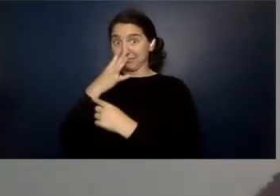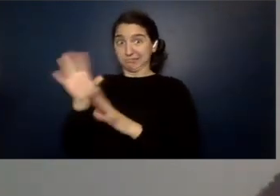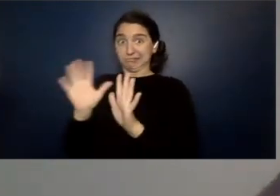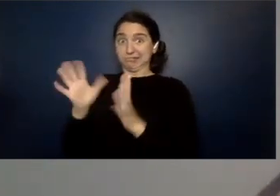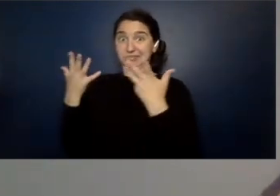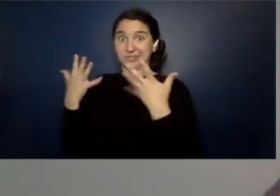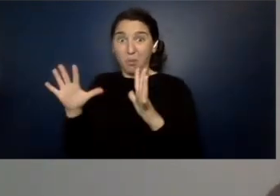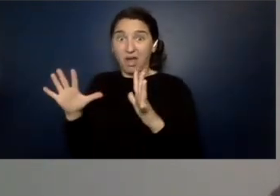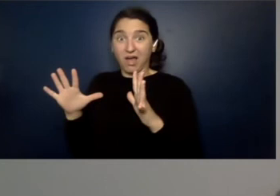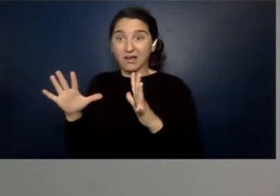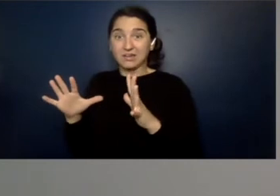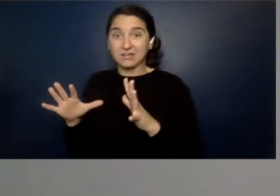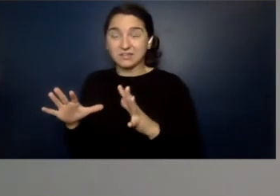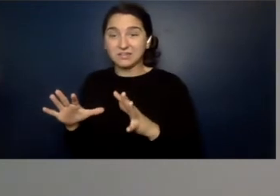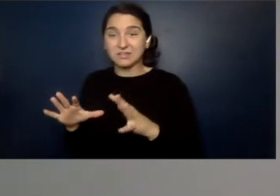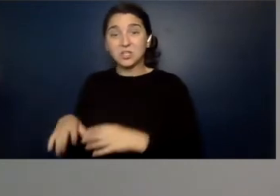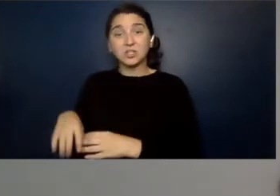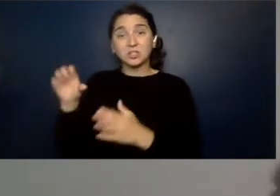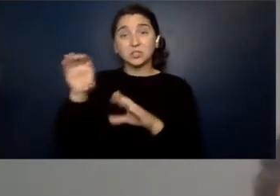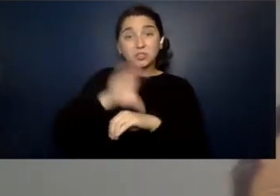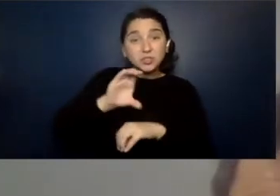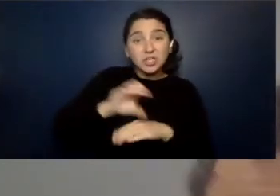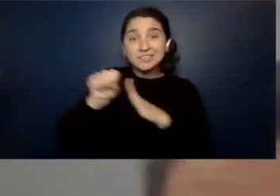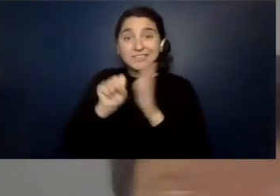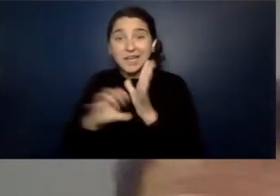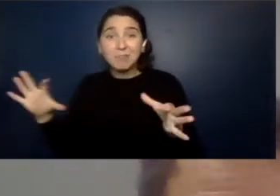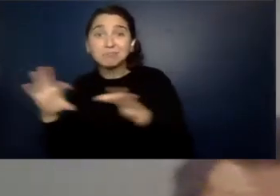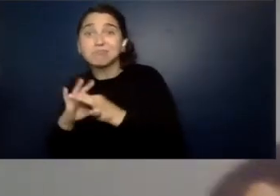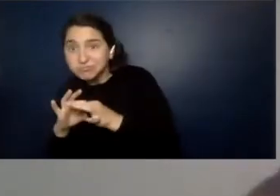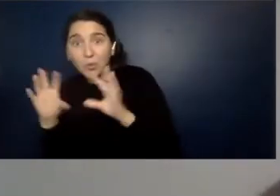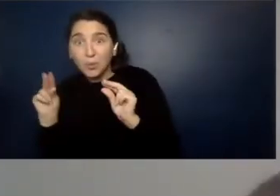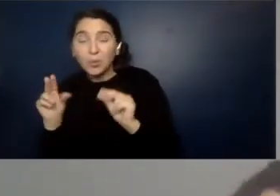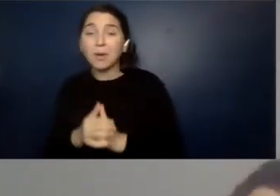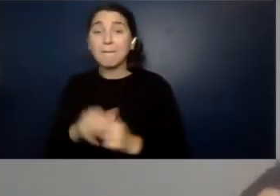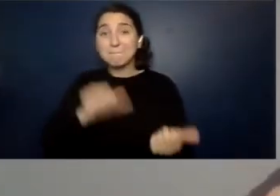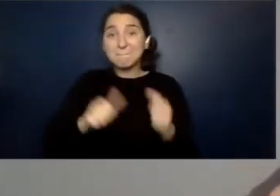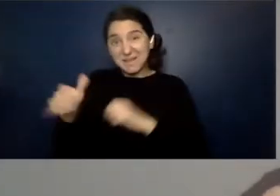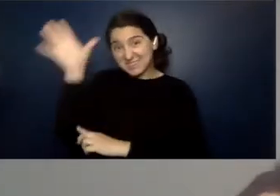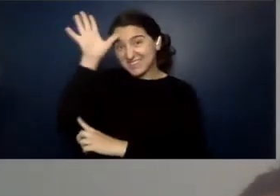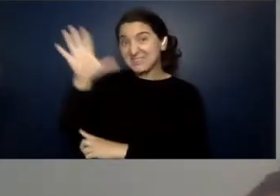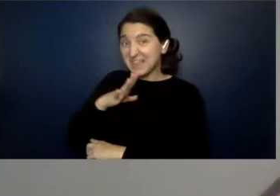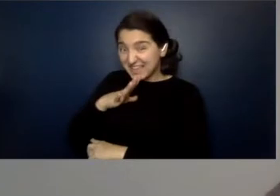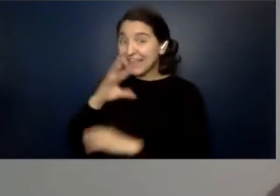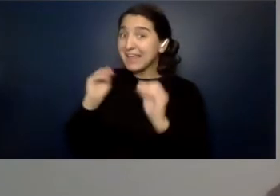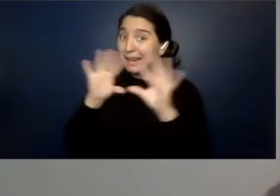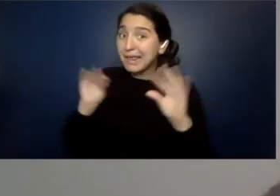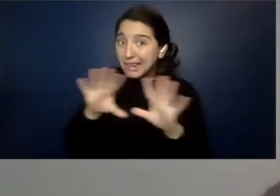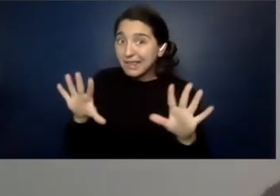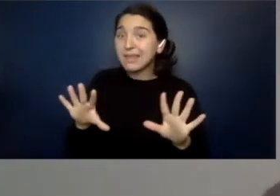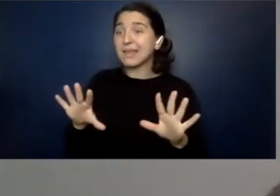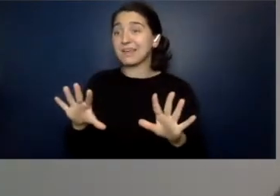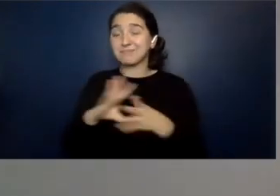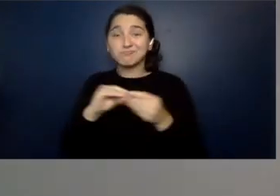At the same time, I think it leaves us who are struggling with this paradox in a healthy way exactly where Baptists have